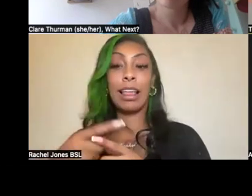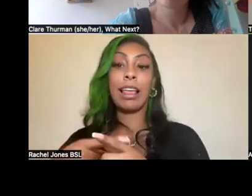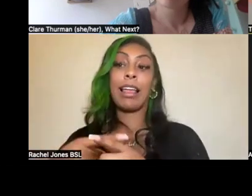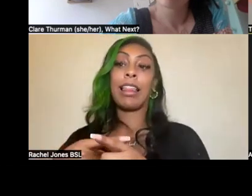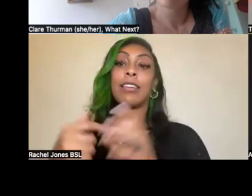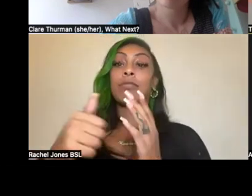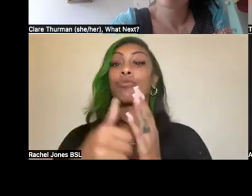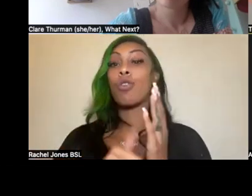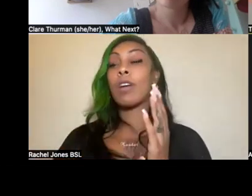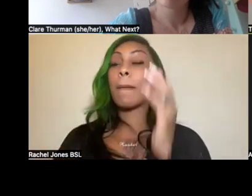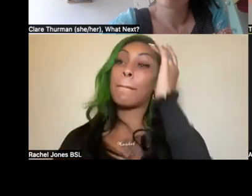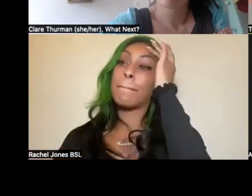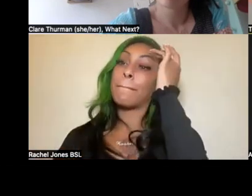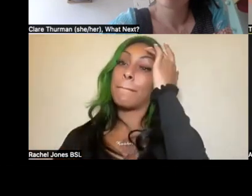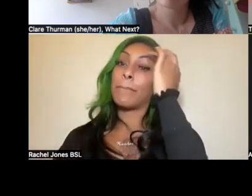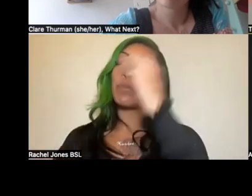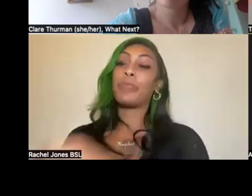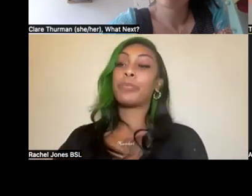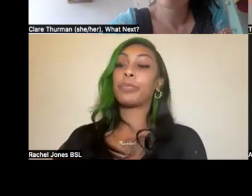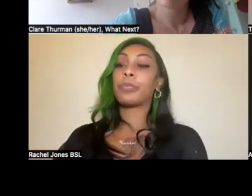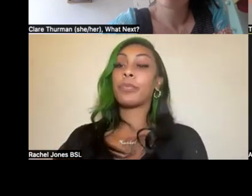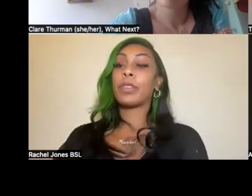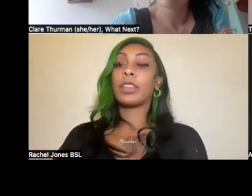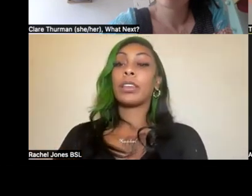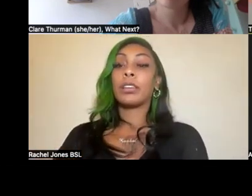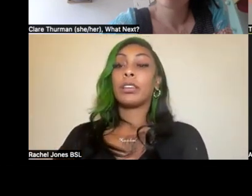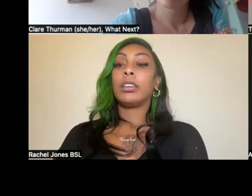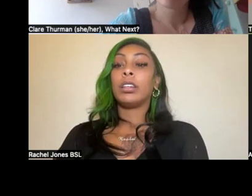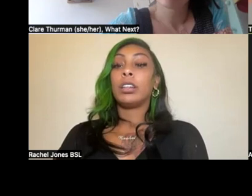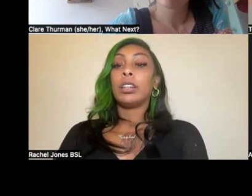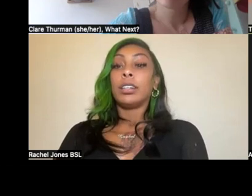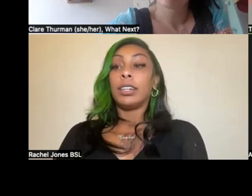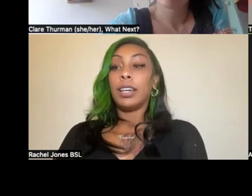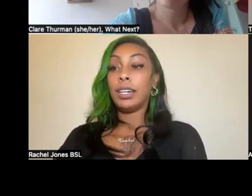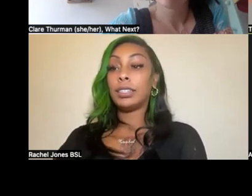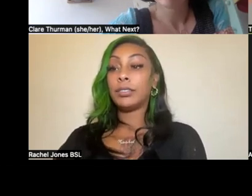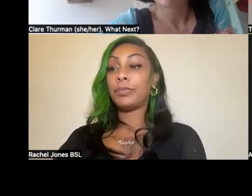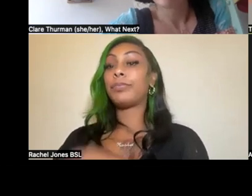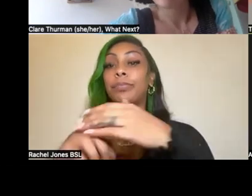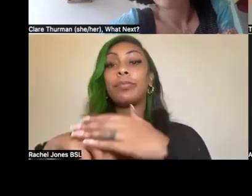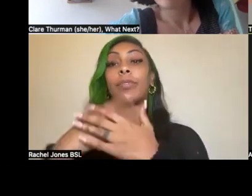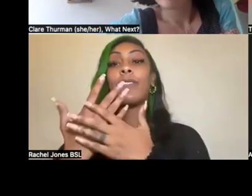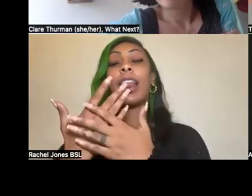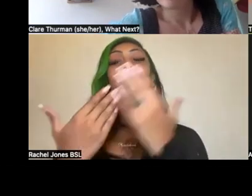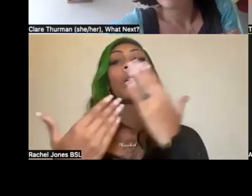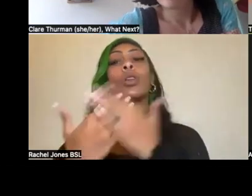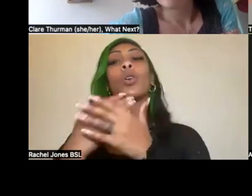programmes, in particular, for instance, developing new creative practice, and how freelancers